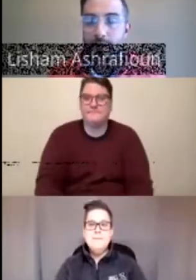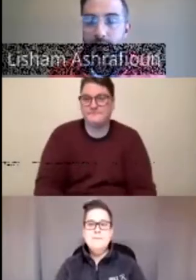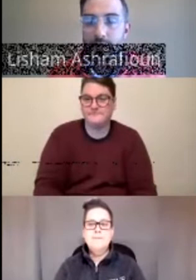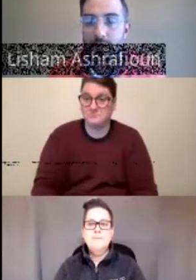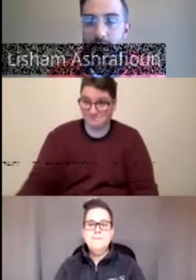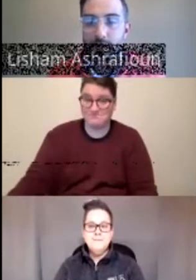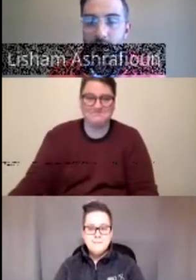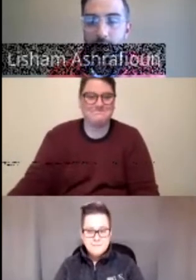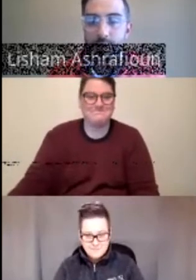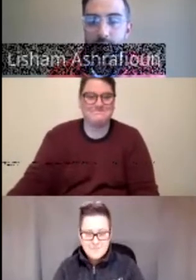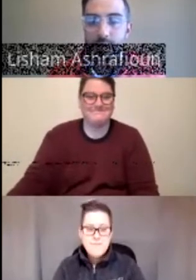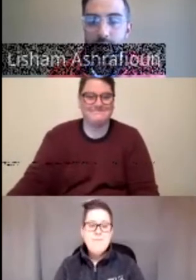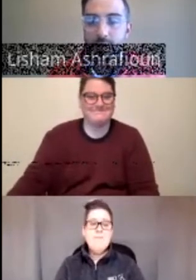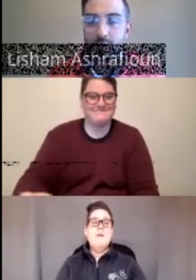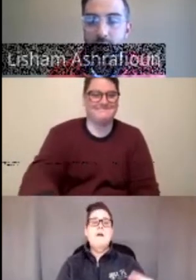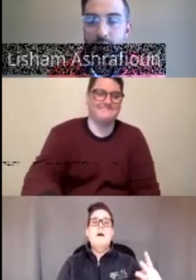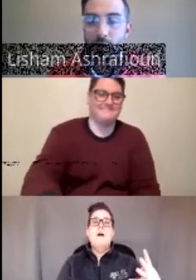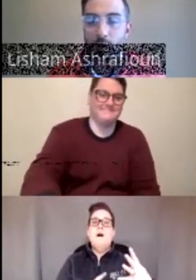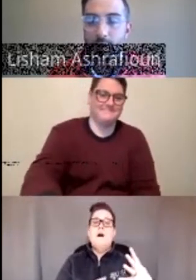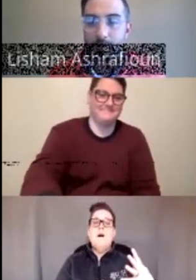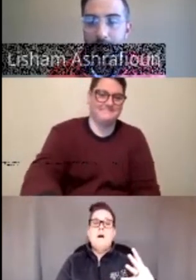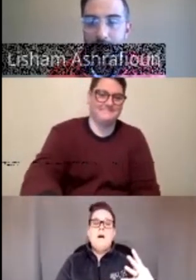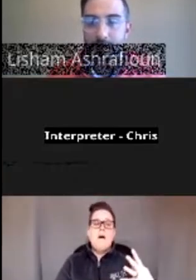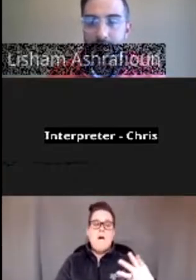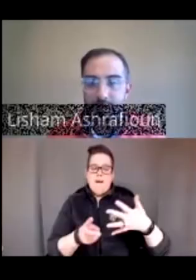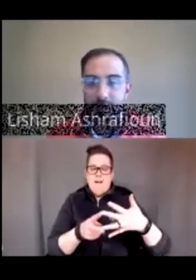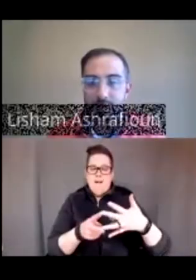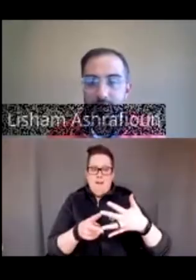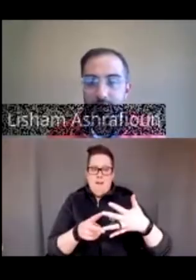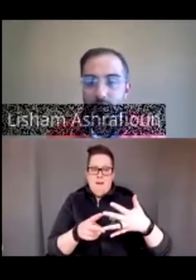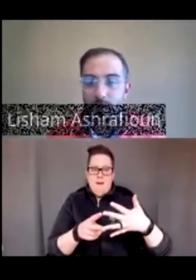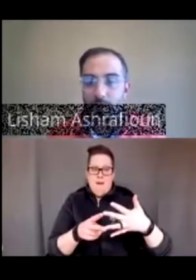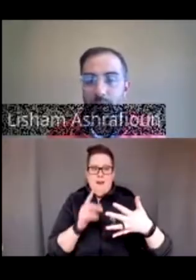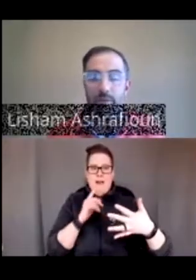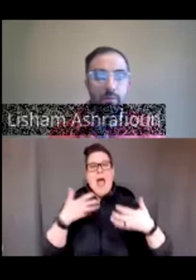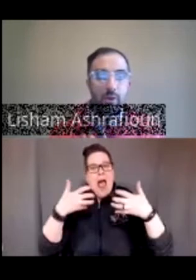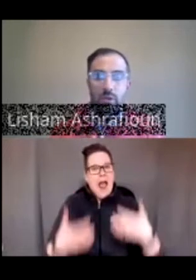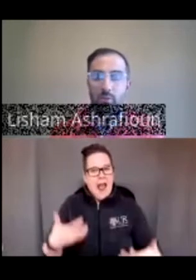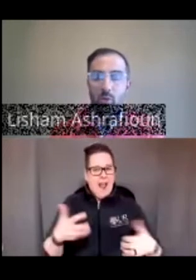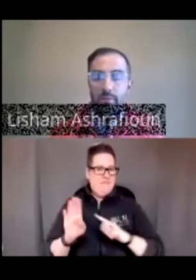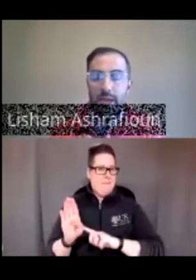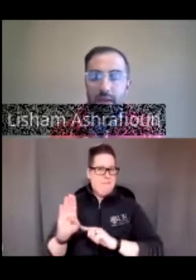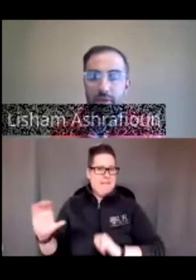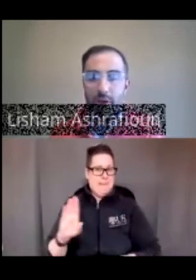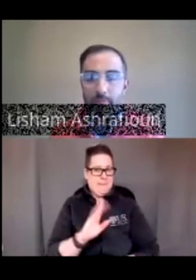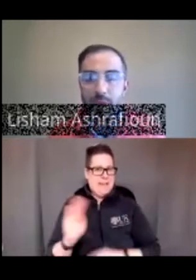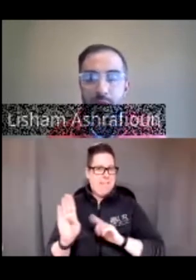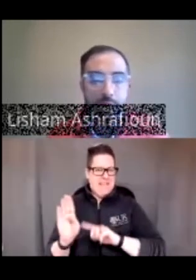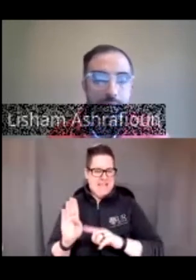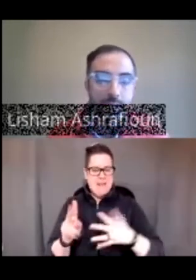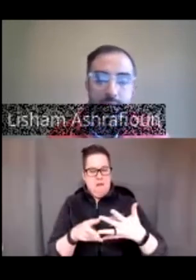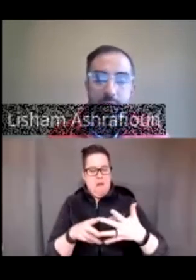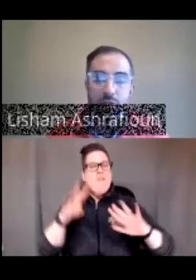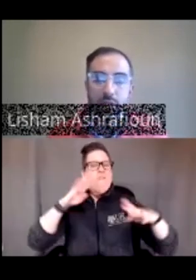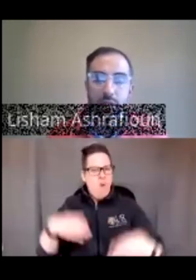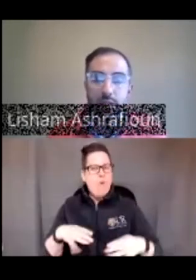And then sessions 3 and 4 are the be heavy sessions. This is where we're really focused more on the behavior. And